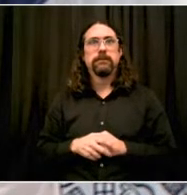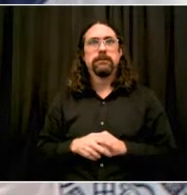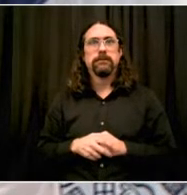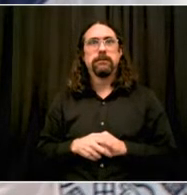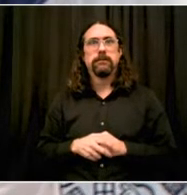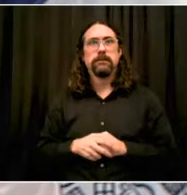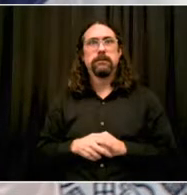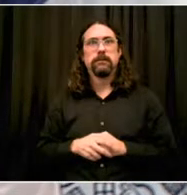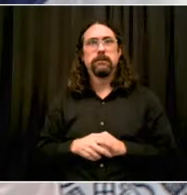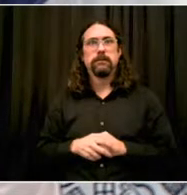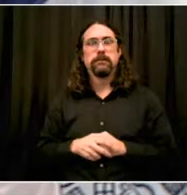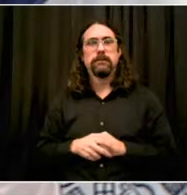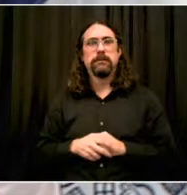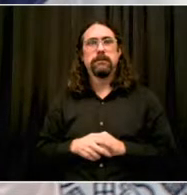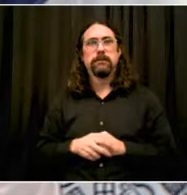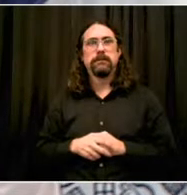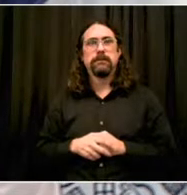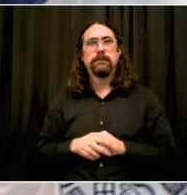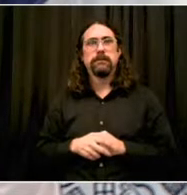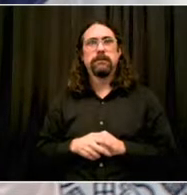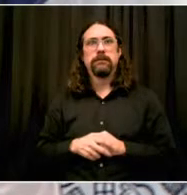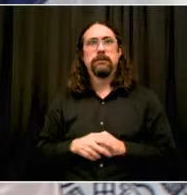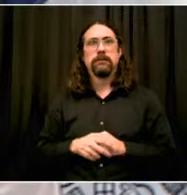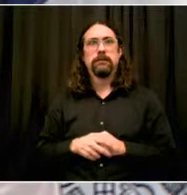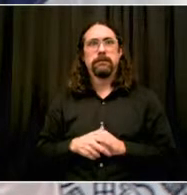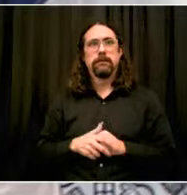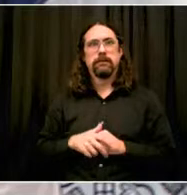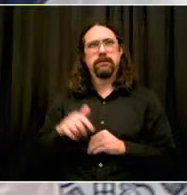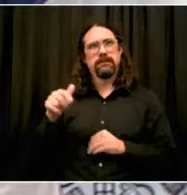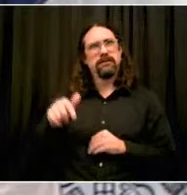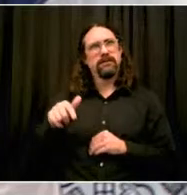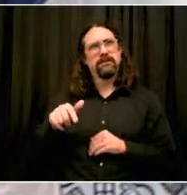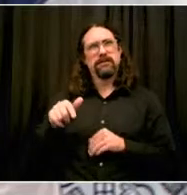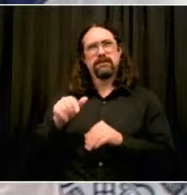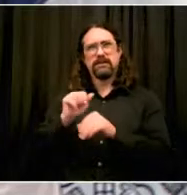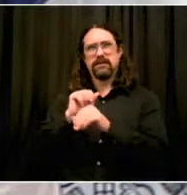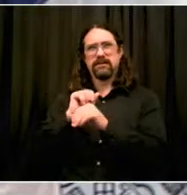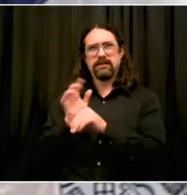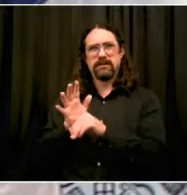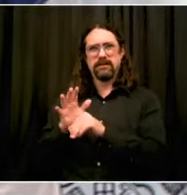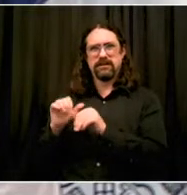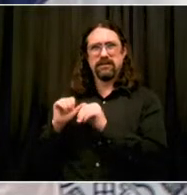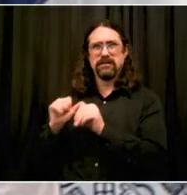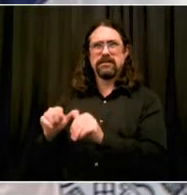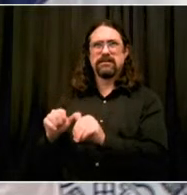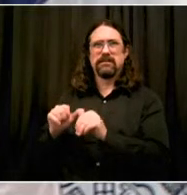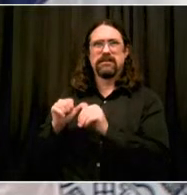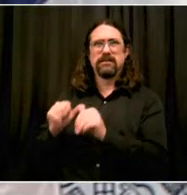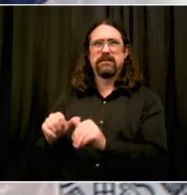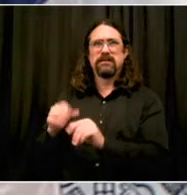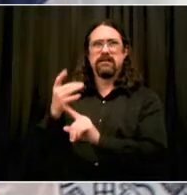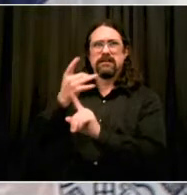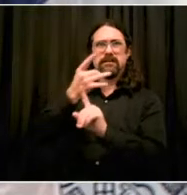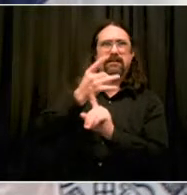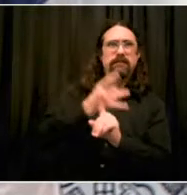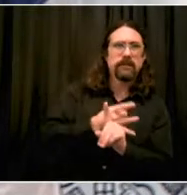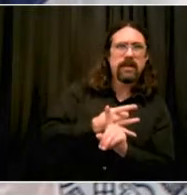there are still issues with the way that the city and state are not on the same page? And do you think that's hurting New